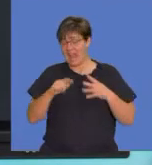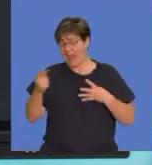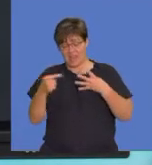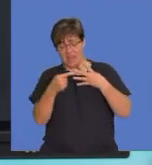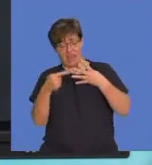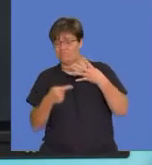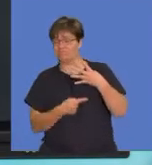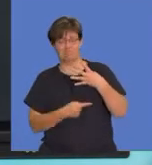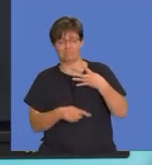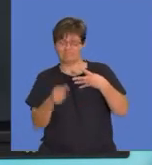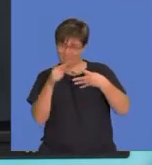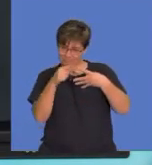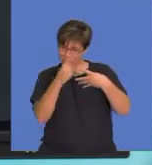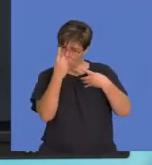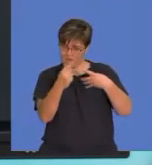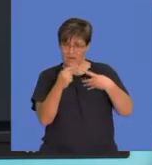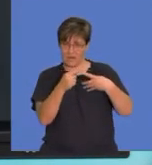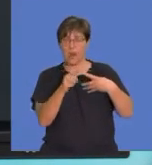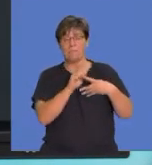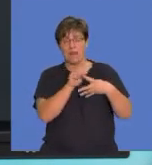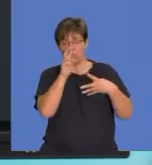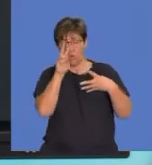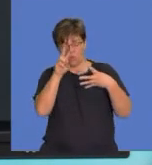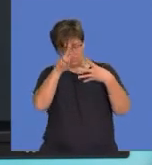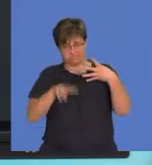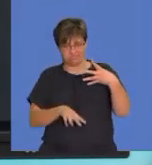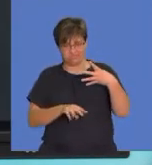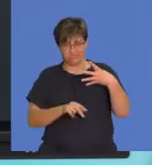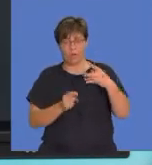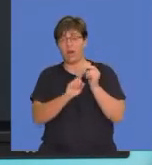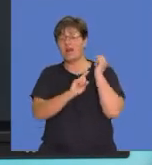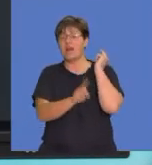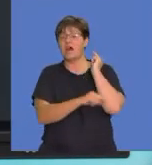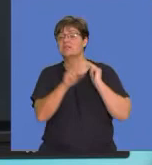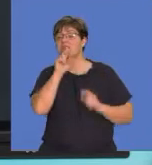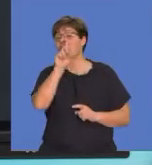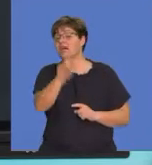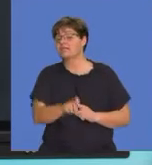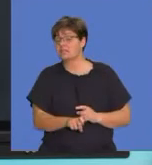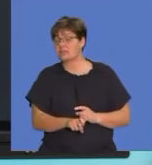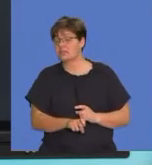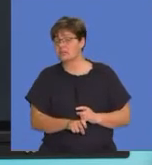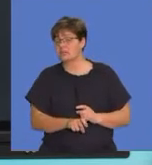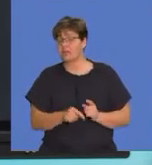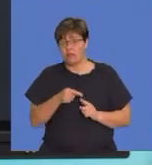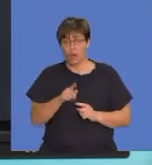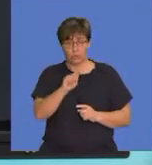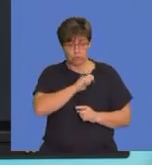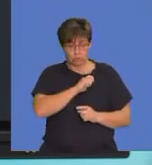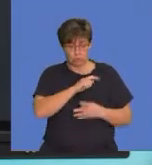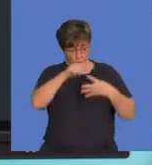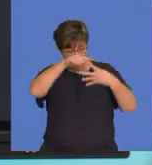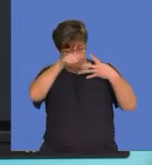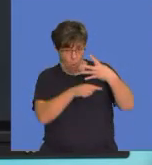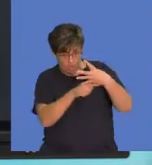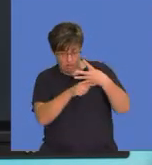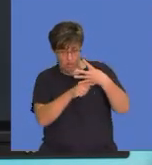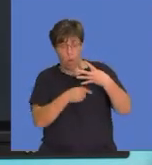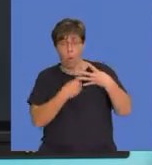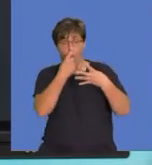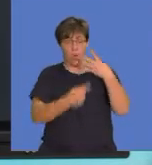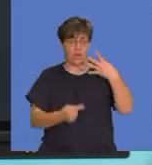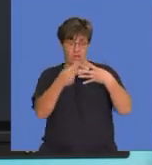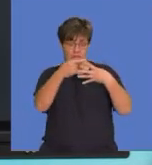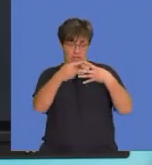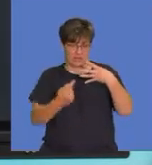other triangles. But we're going to look at all of that, because remember the last question that I asked you was, is this true for all